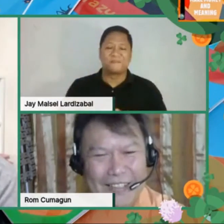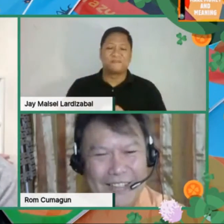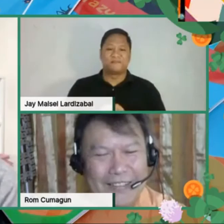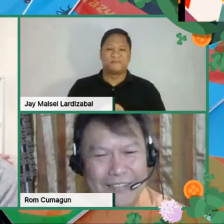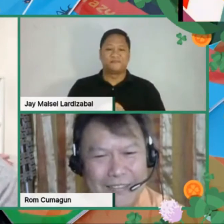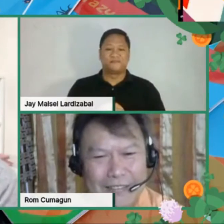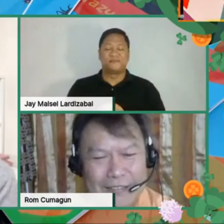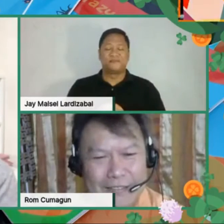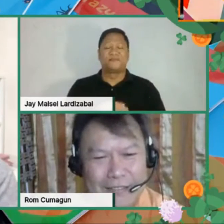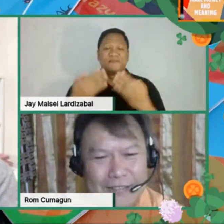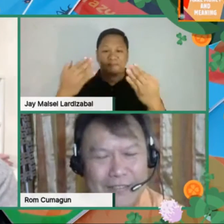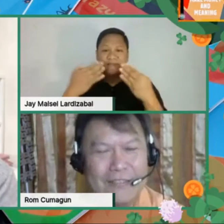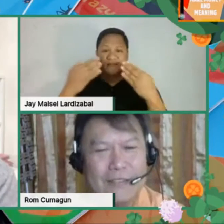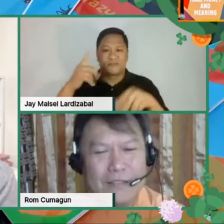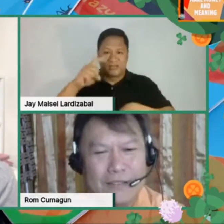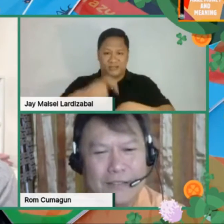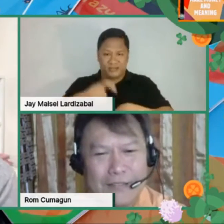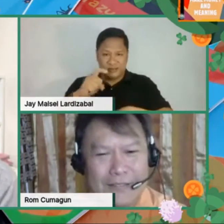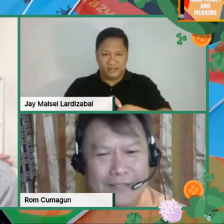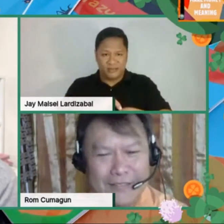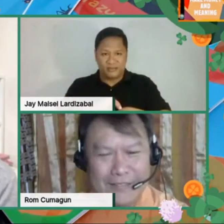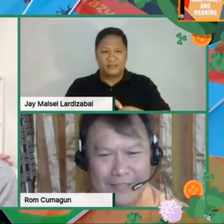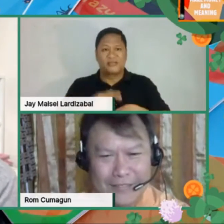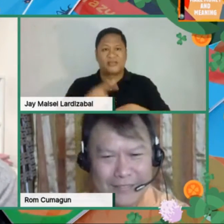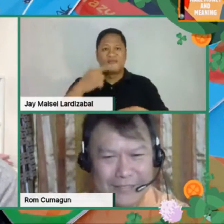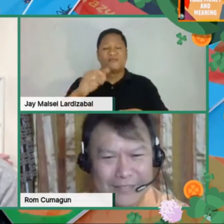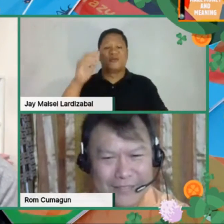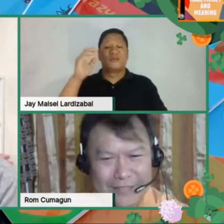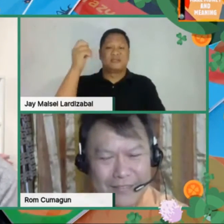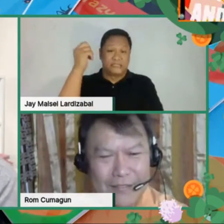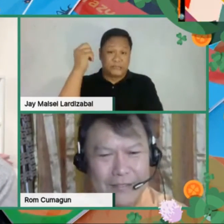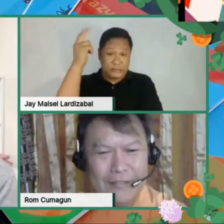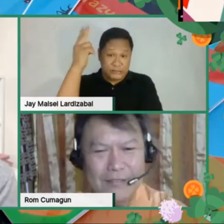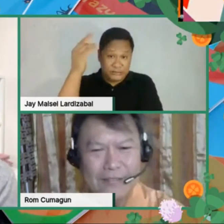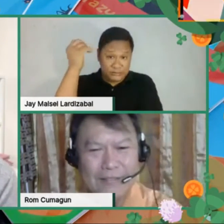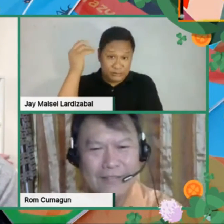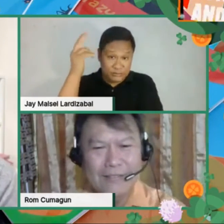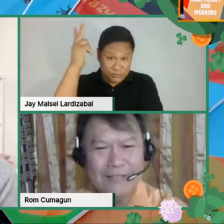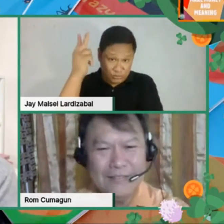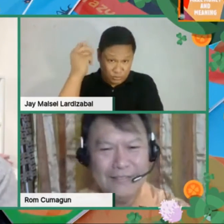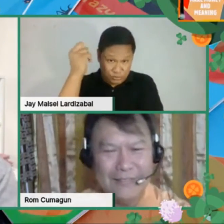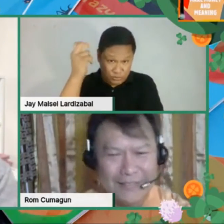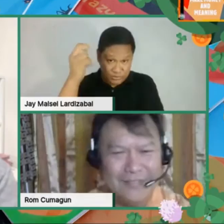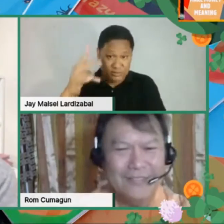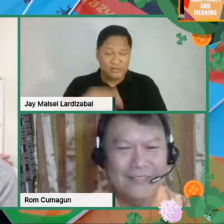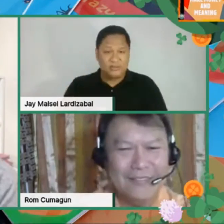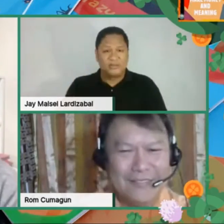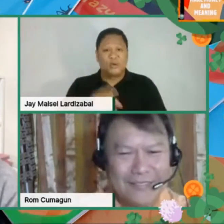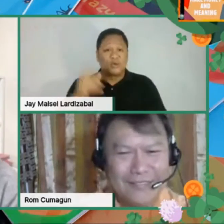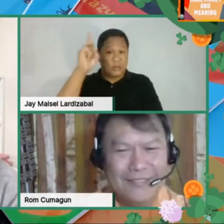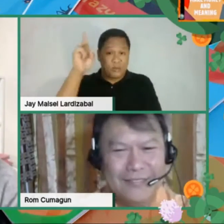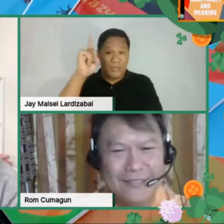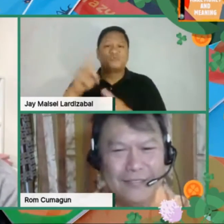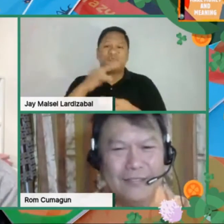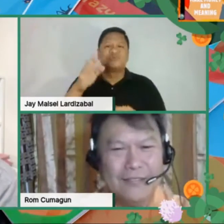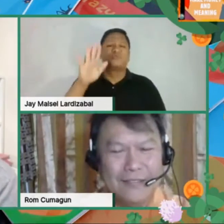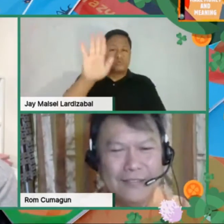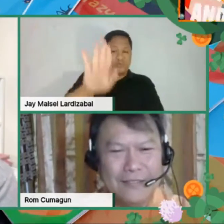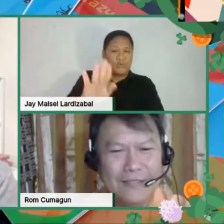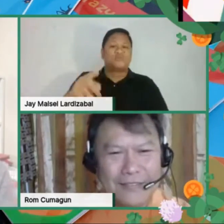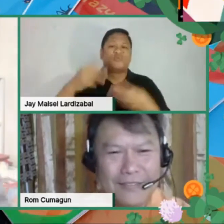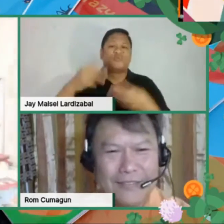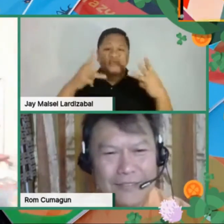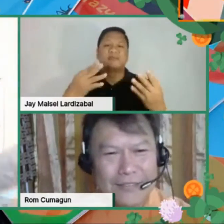Salamat po sa oras nyo, sa tanghalian nyo, nag-give up nyo just to watch. Thank you po.